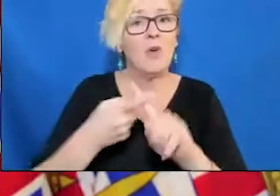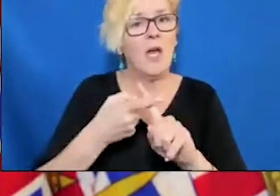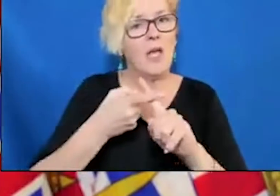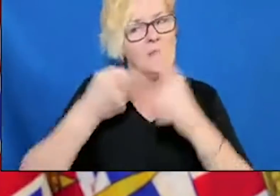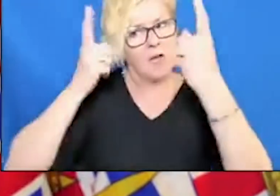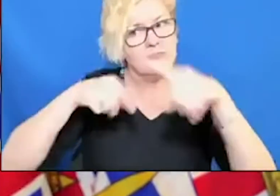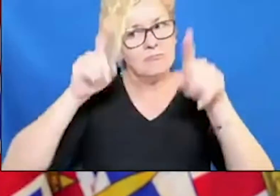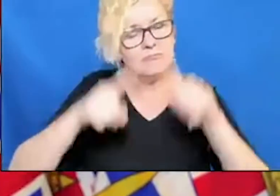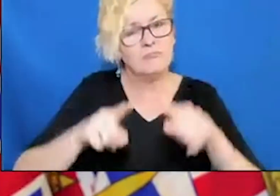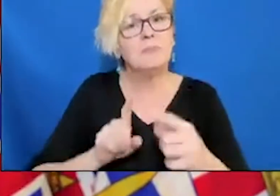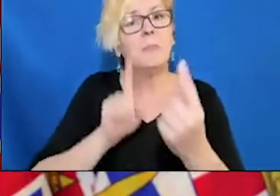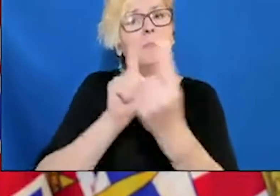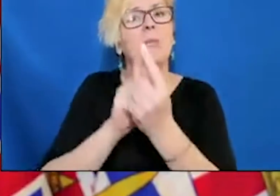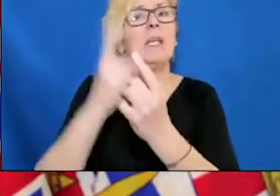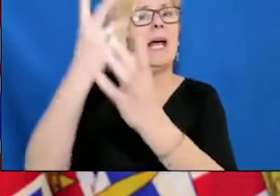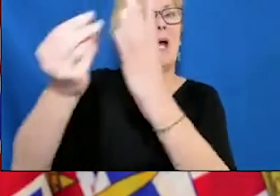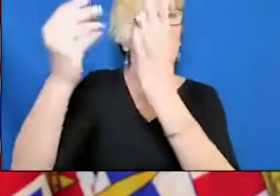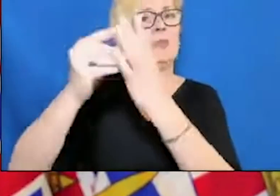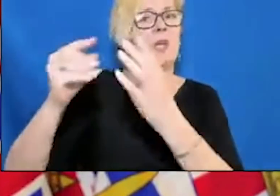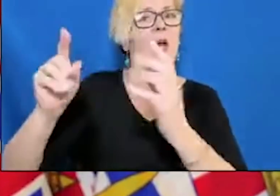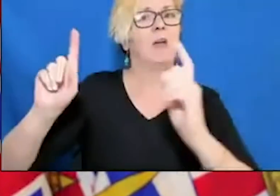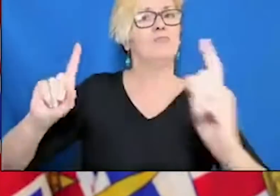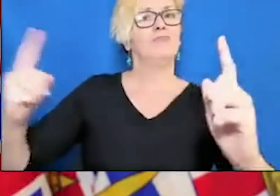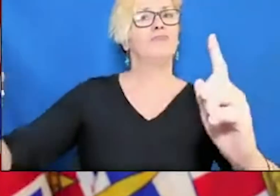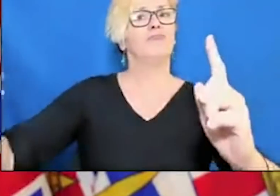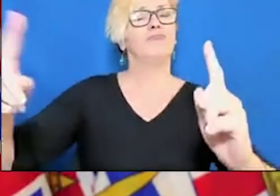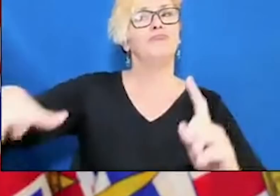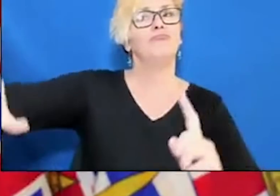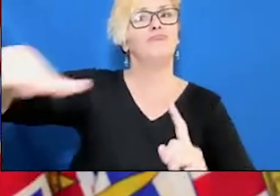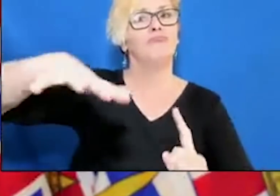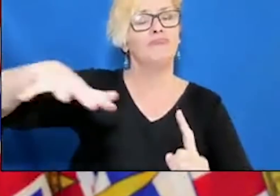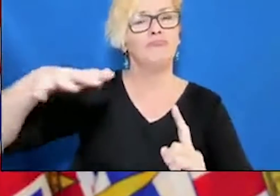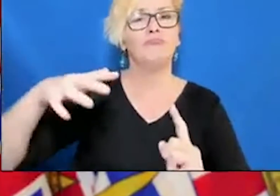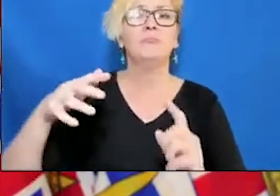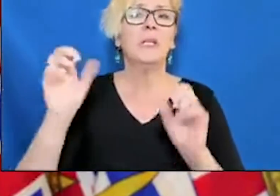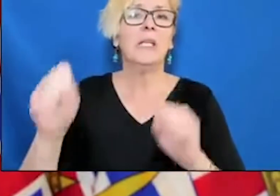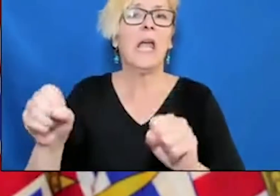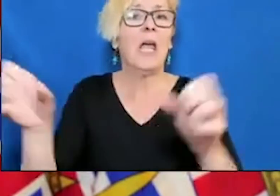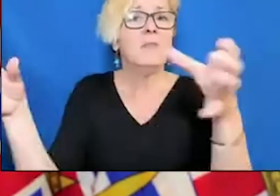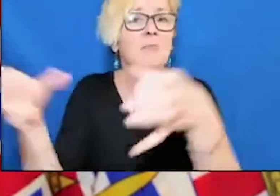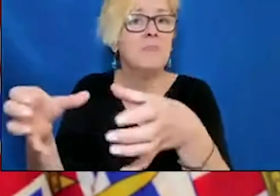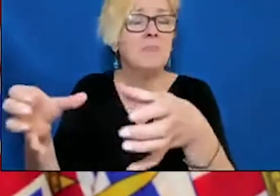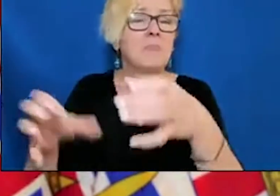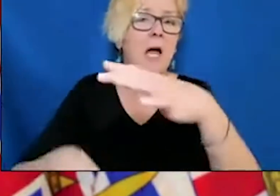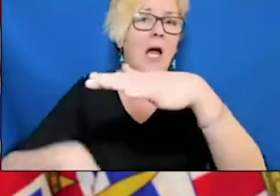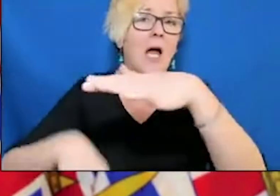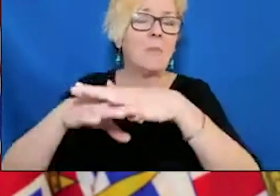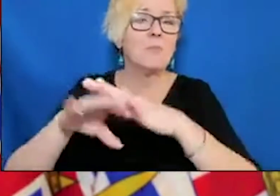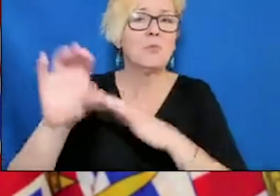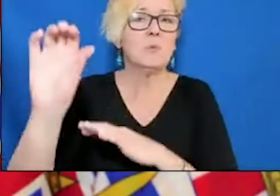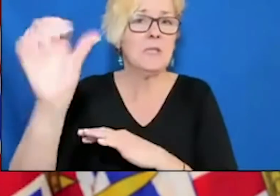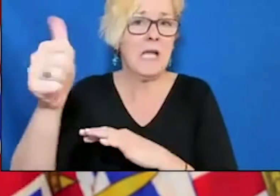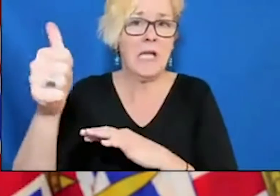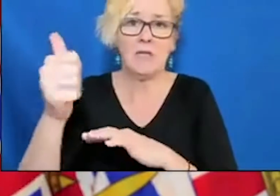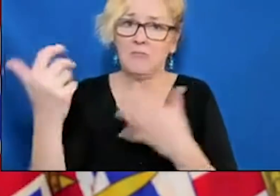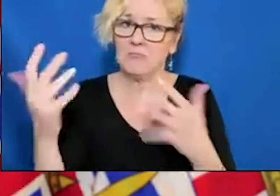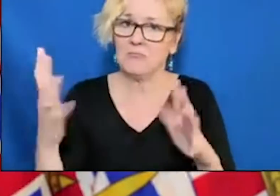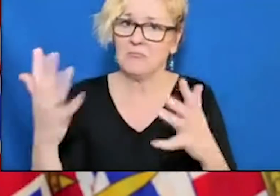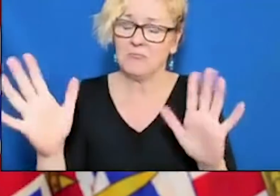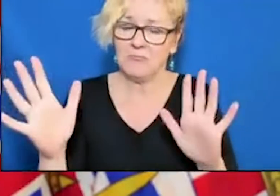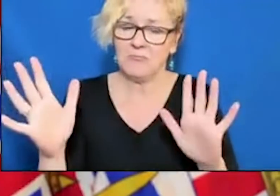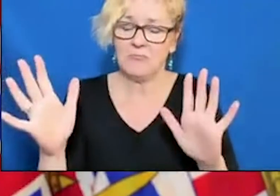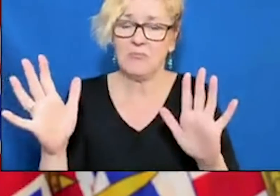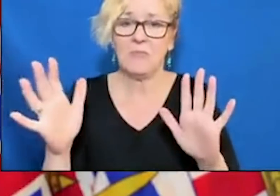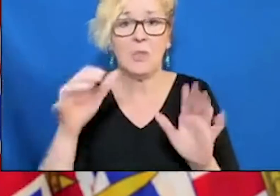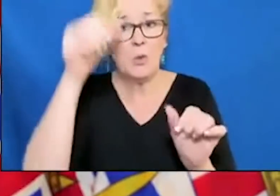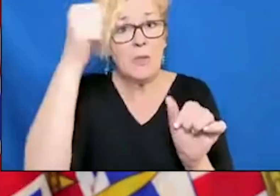to spread. Our grandparents, uncles and aunties and cousins and friends who are older